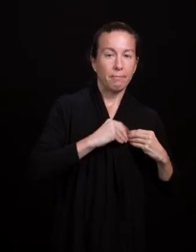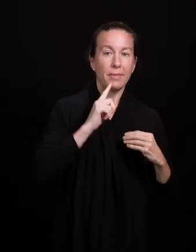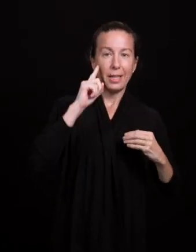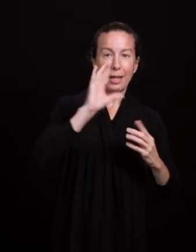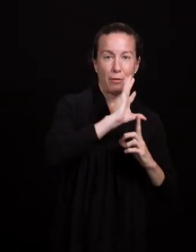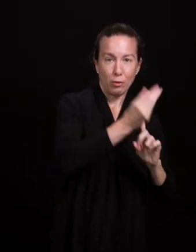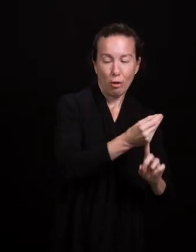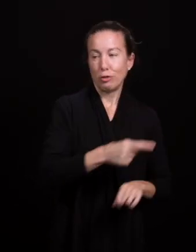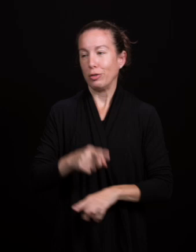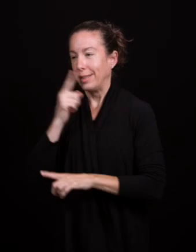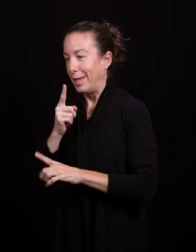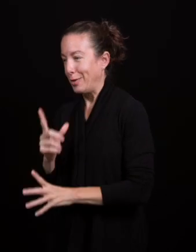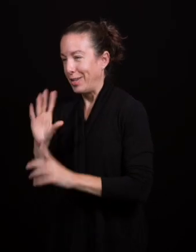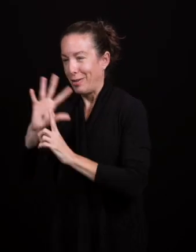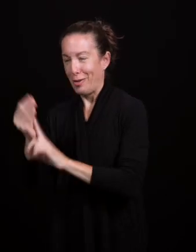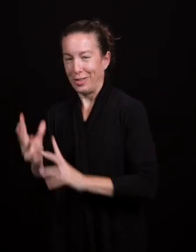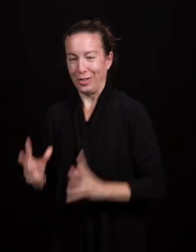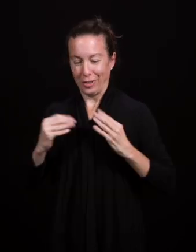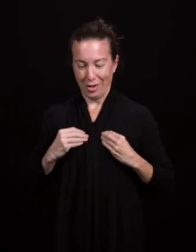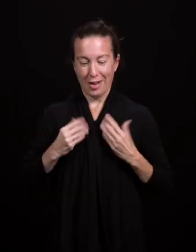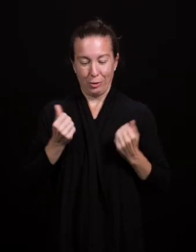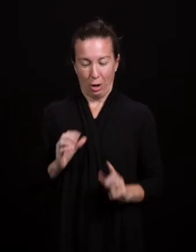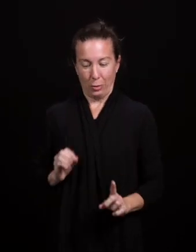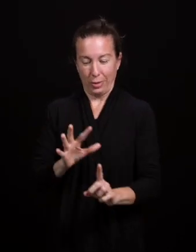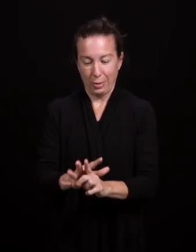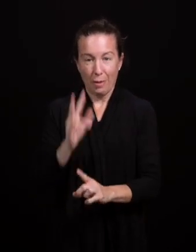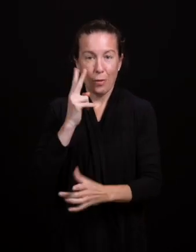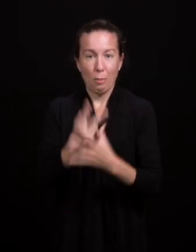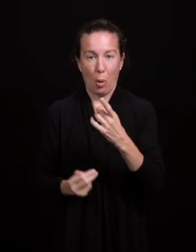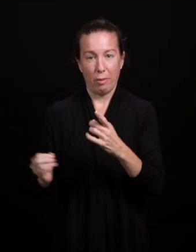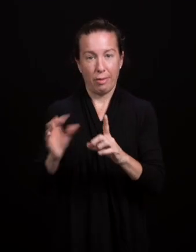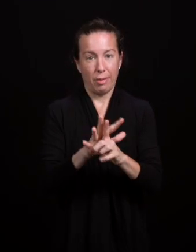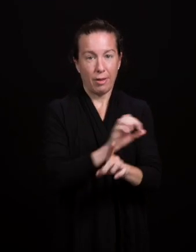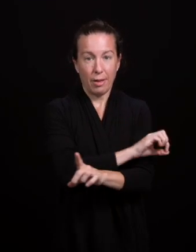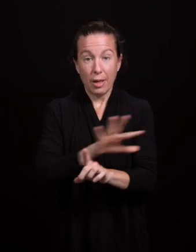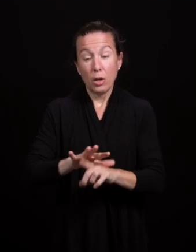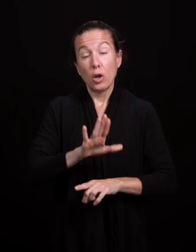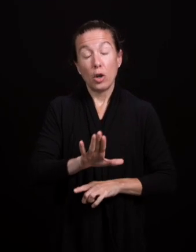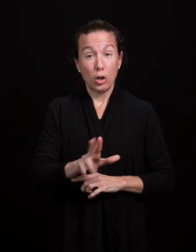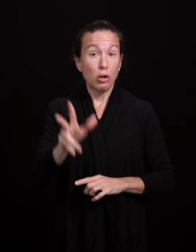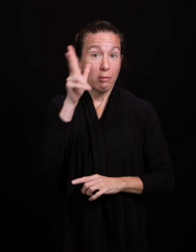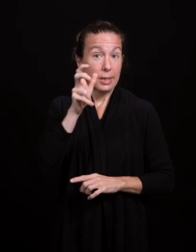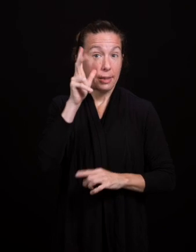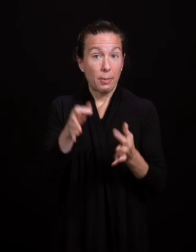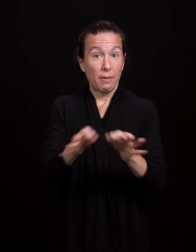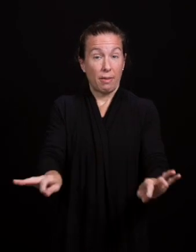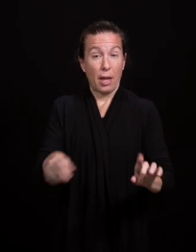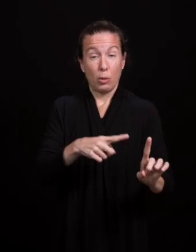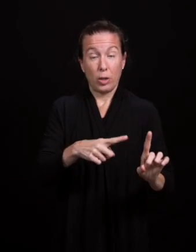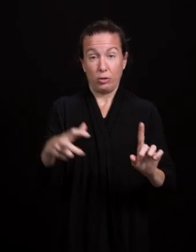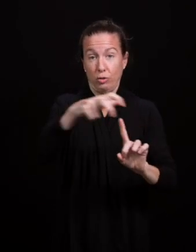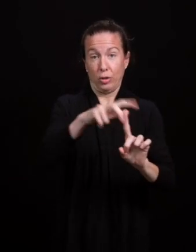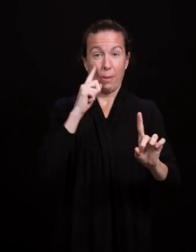the hearing culture and try to expose Emma to both of those as much as we could. Her receptive language is much higher with the ASL, but